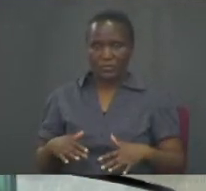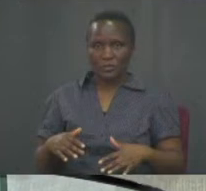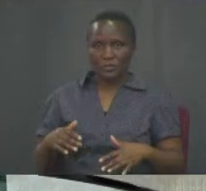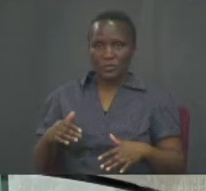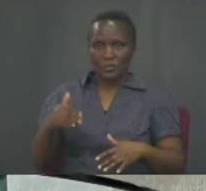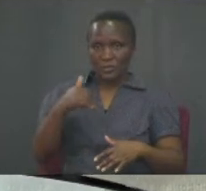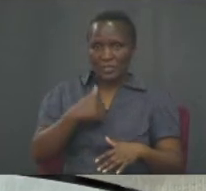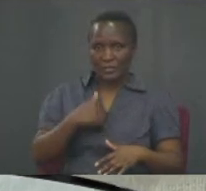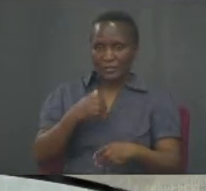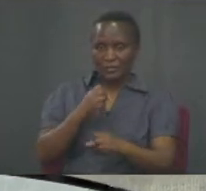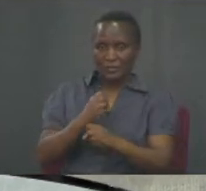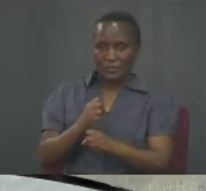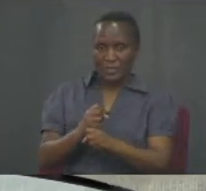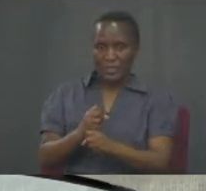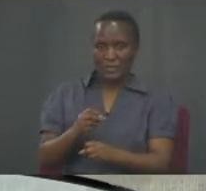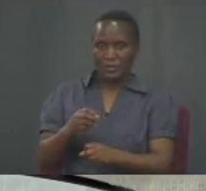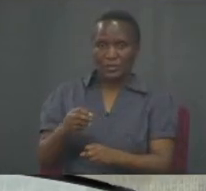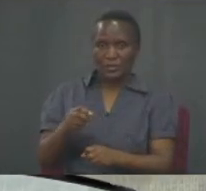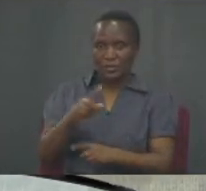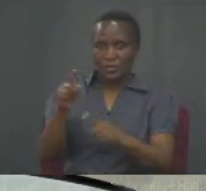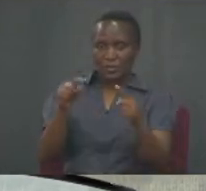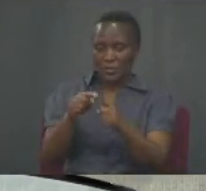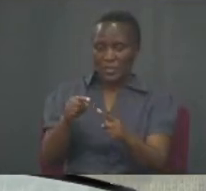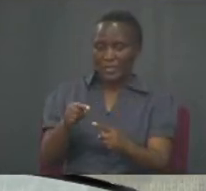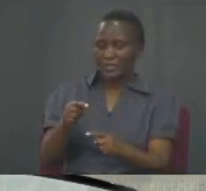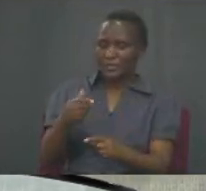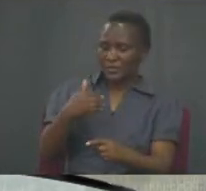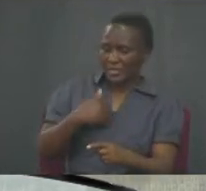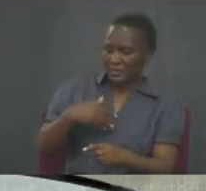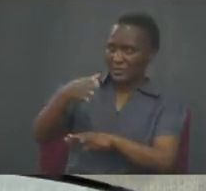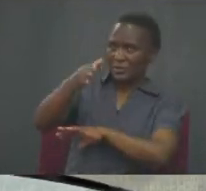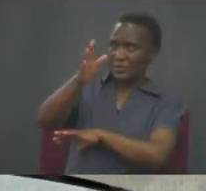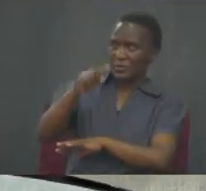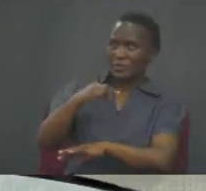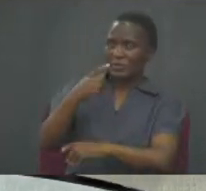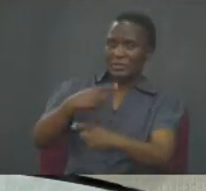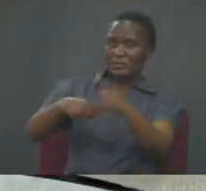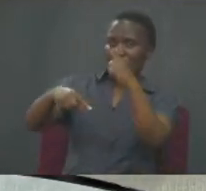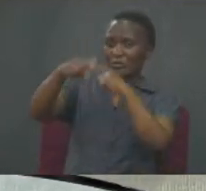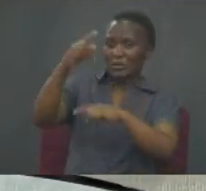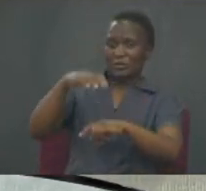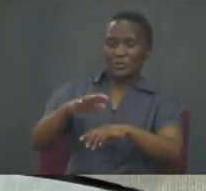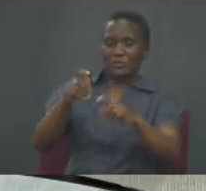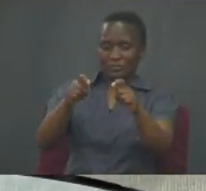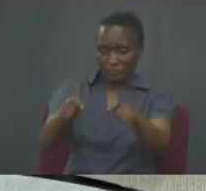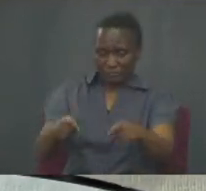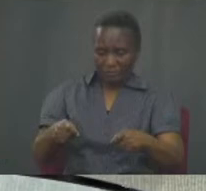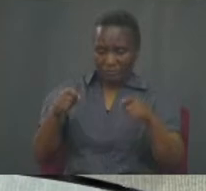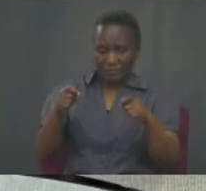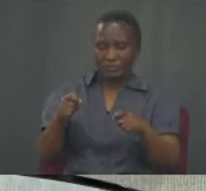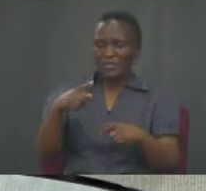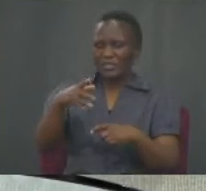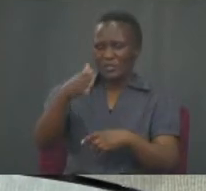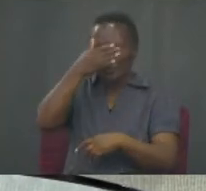can take wheels off chariots? How do you afford to do that? Have you forgotten what your God can do?